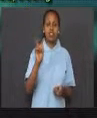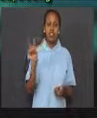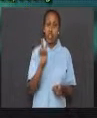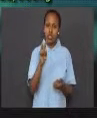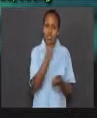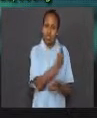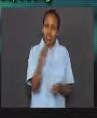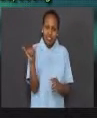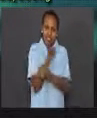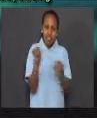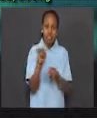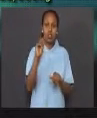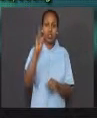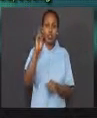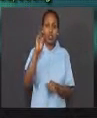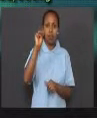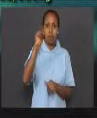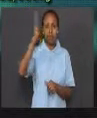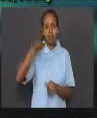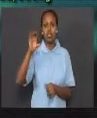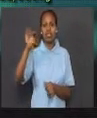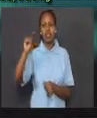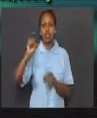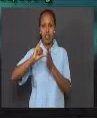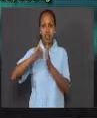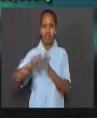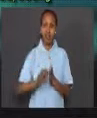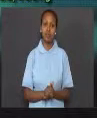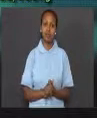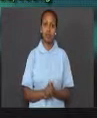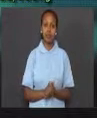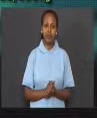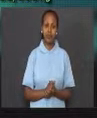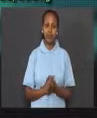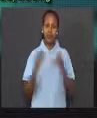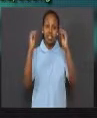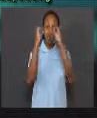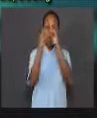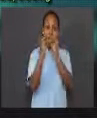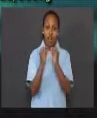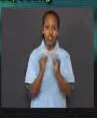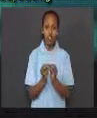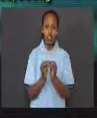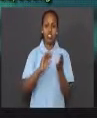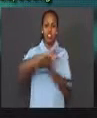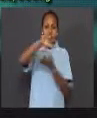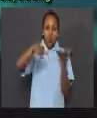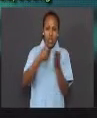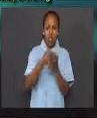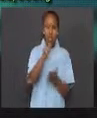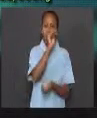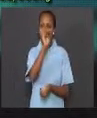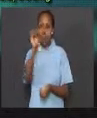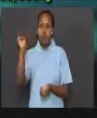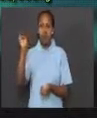each is 20 meters per second. To calculate the total momentum